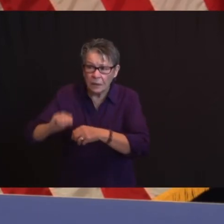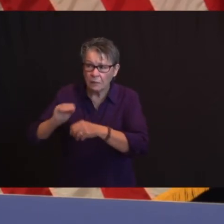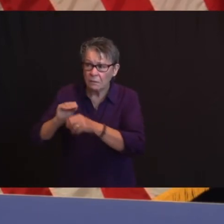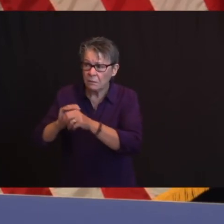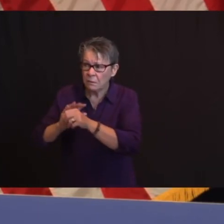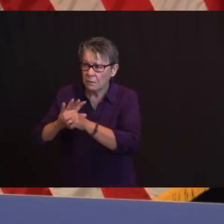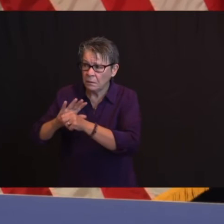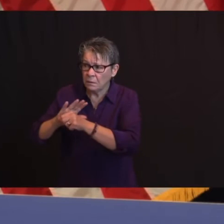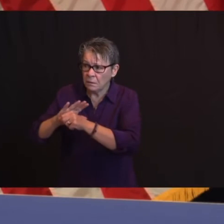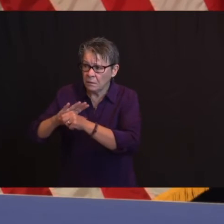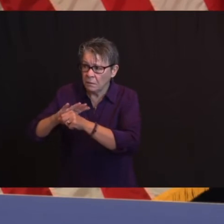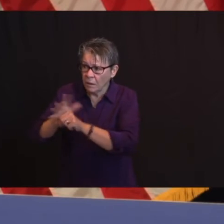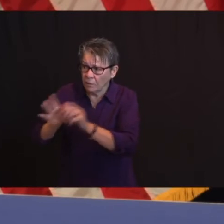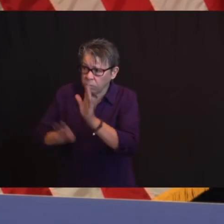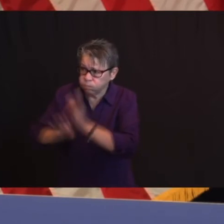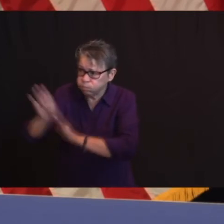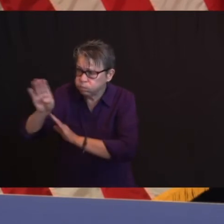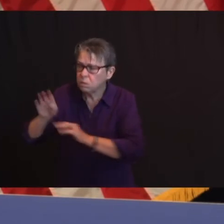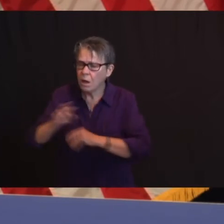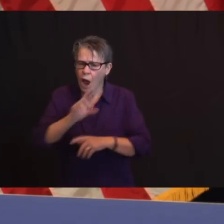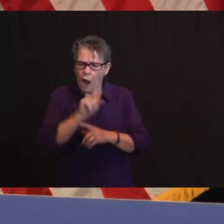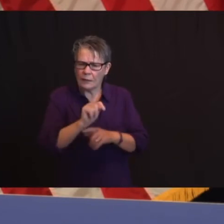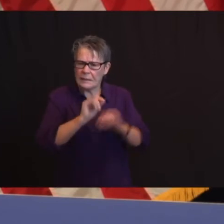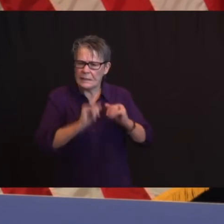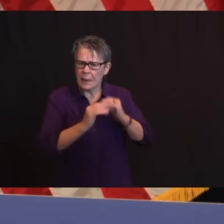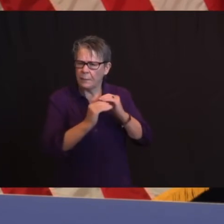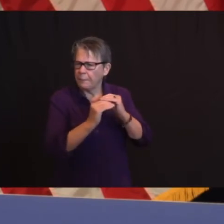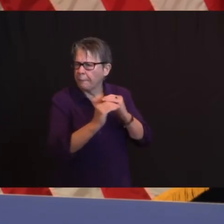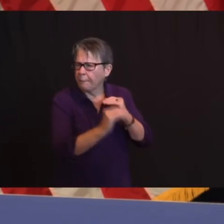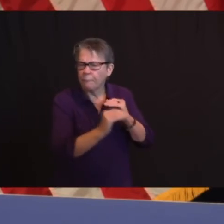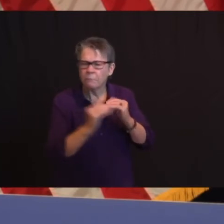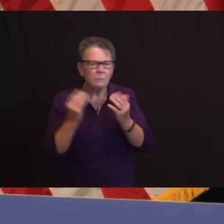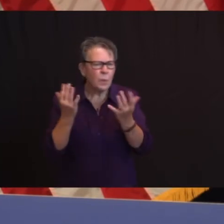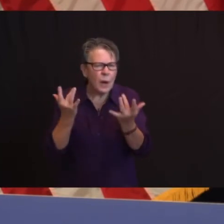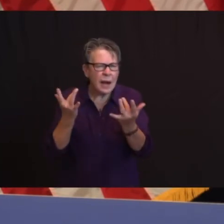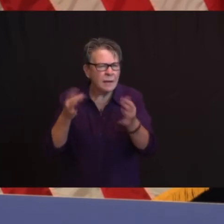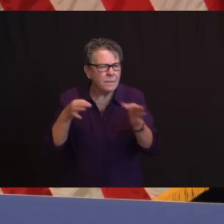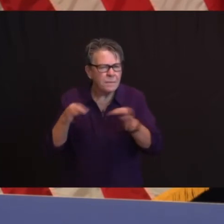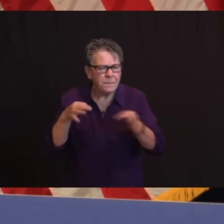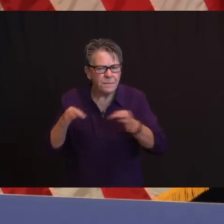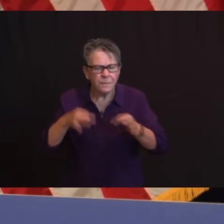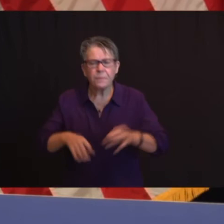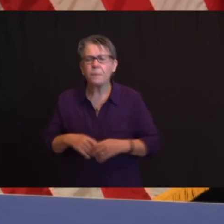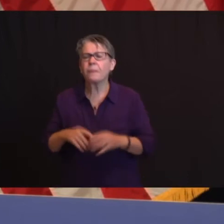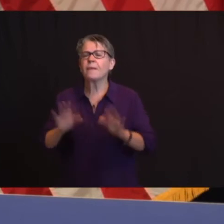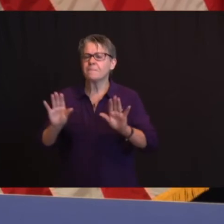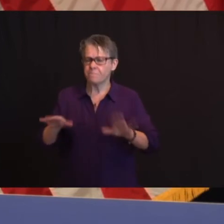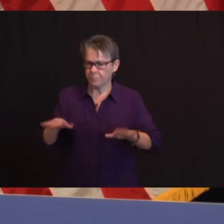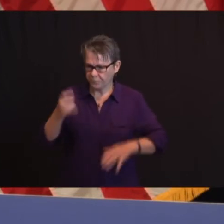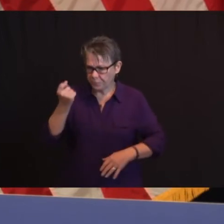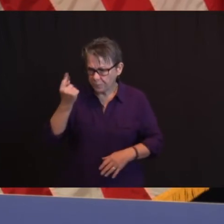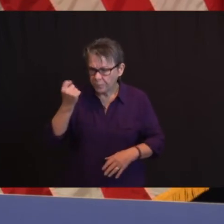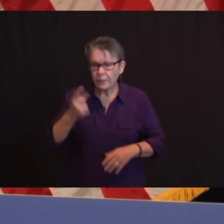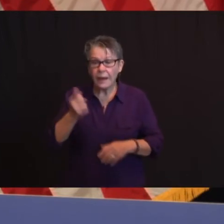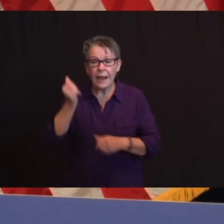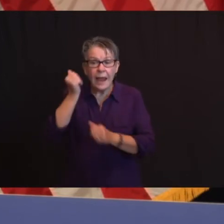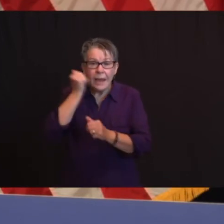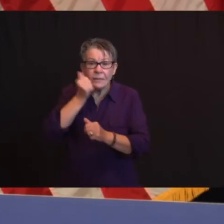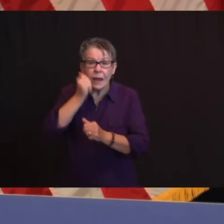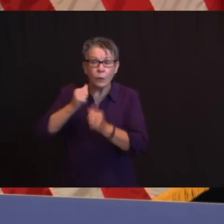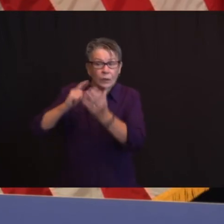mainly to looking at our particular indicators that we look at all the time, positivity, the case rate, as well as